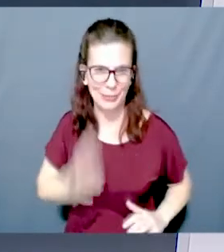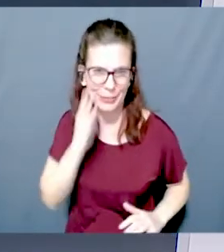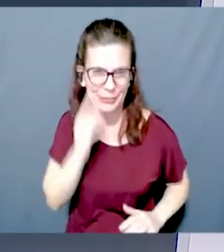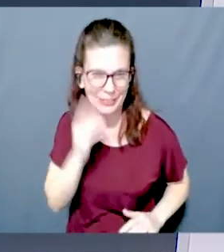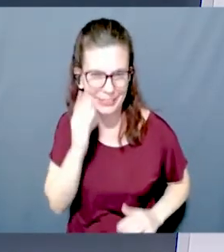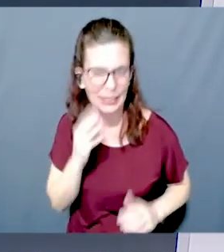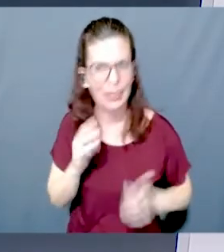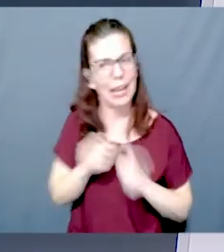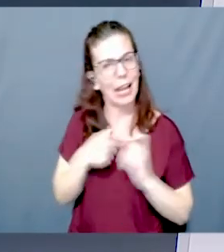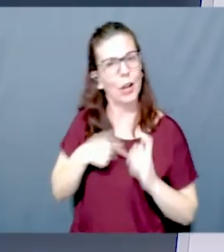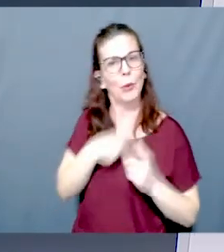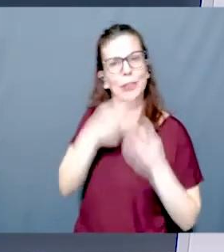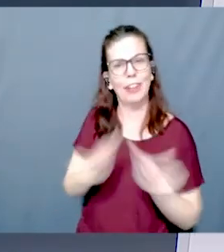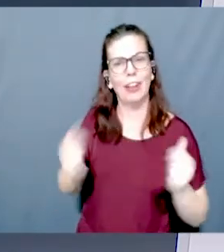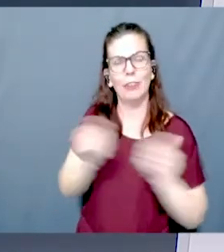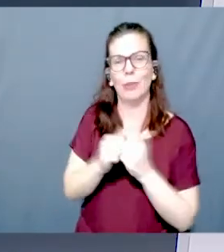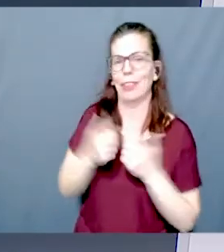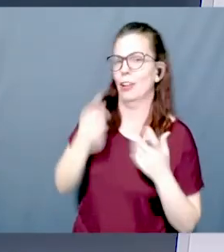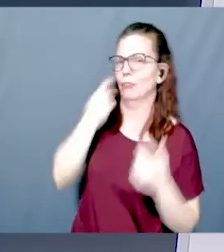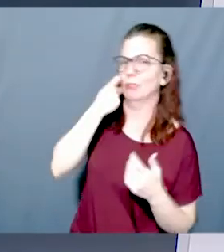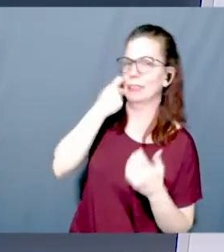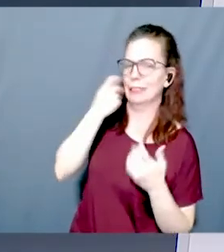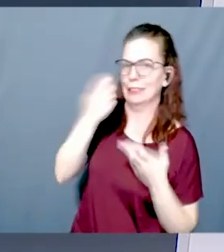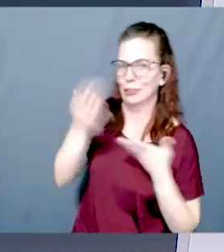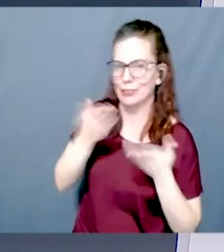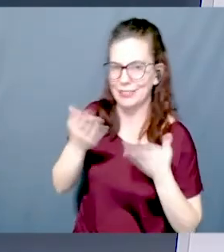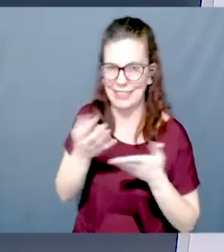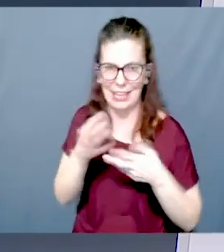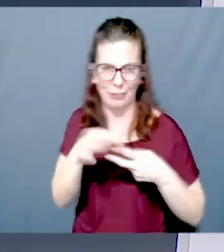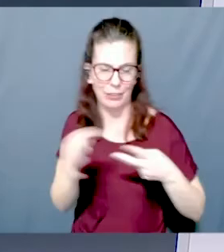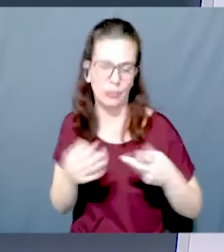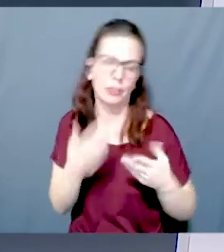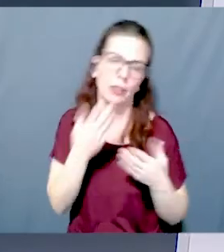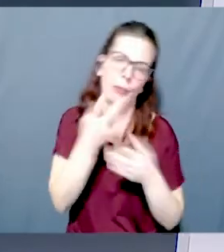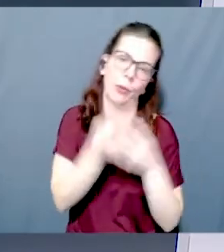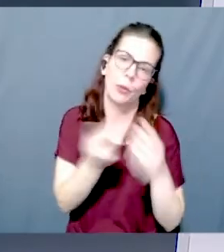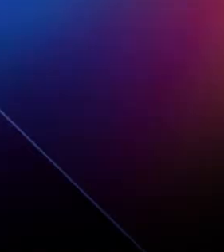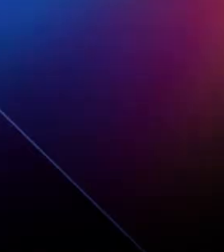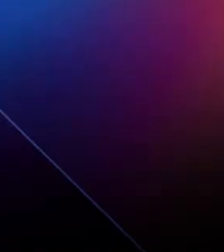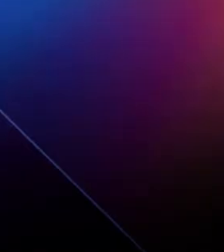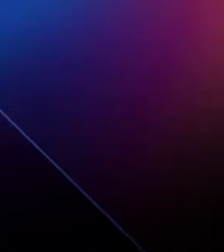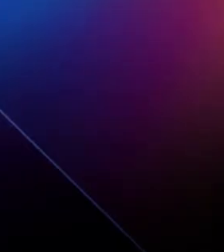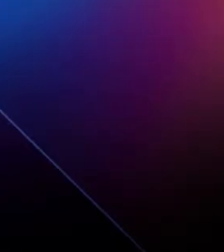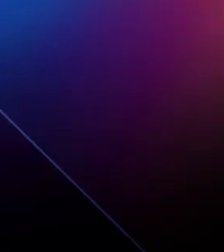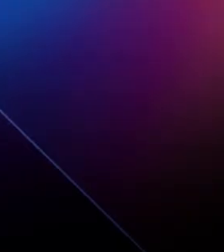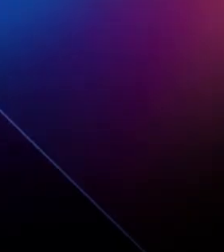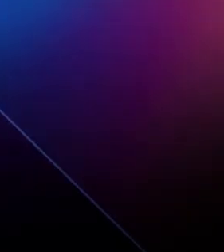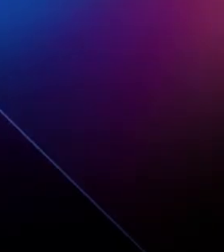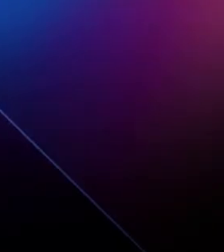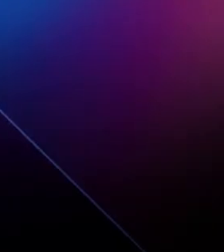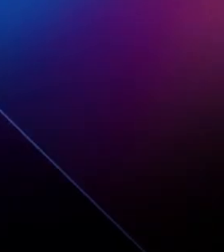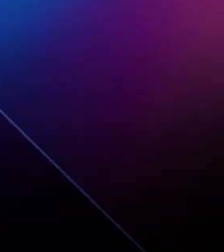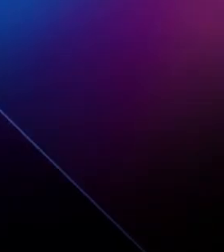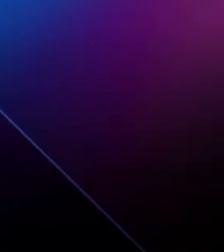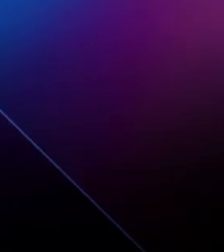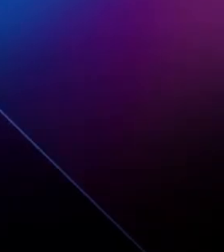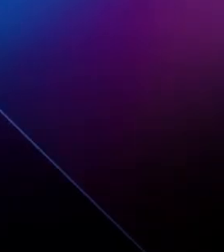with our latest services and features. Both of you, thank you so much for being here with us, and the show goes on.